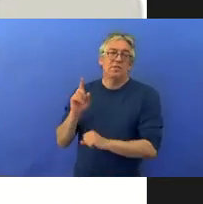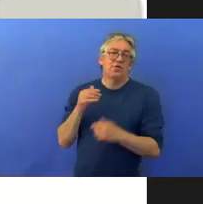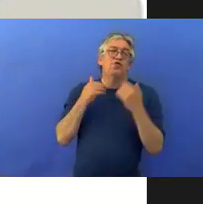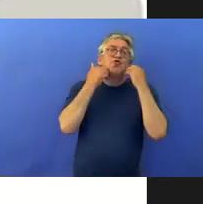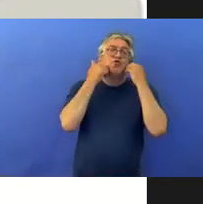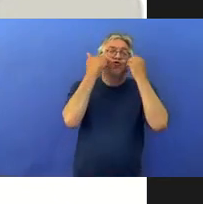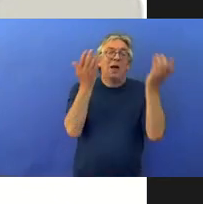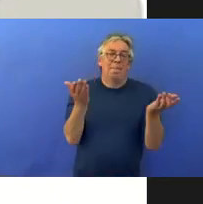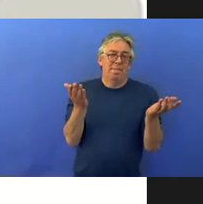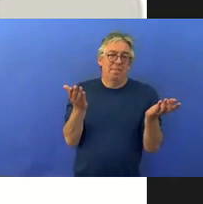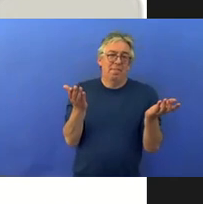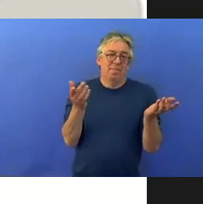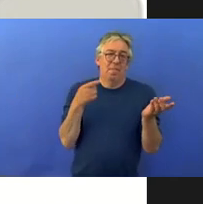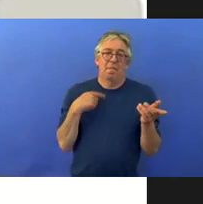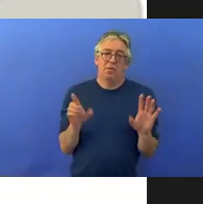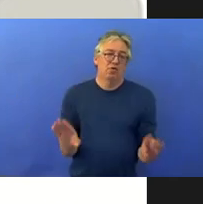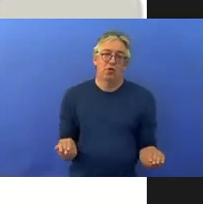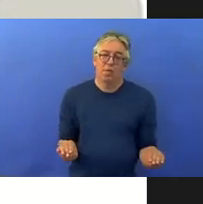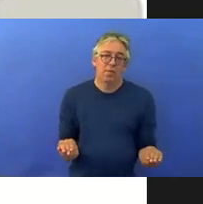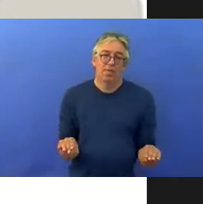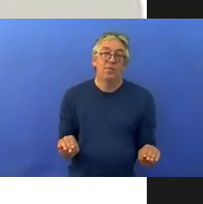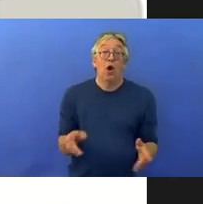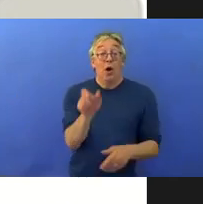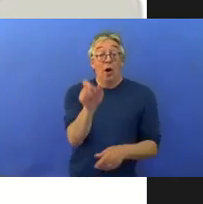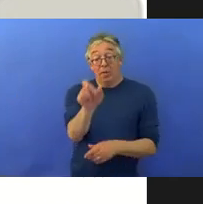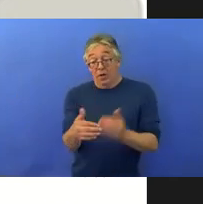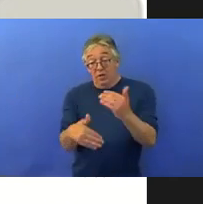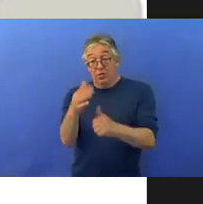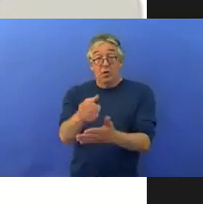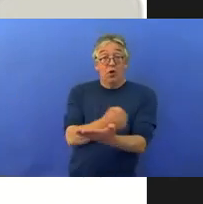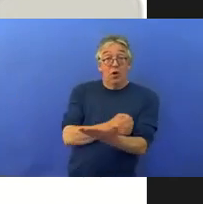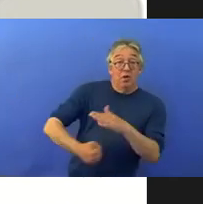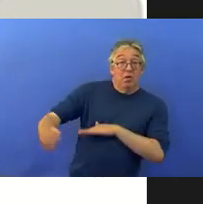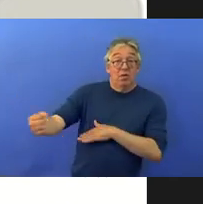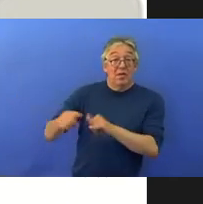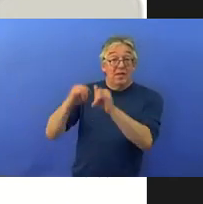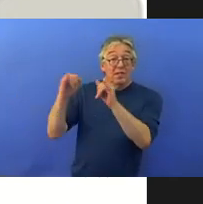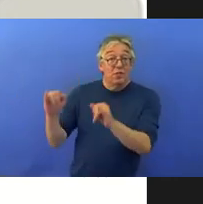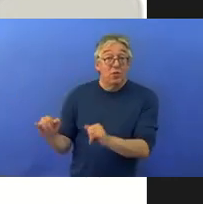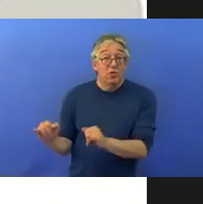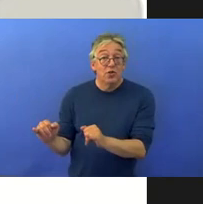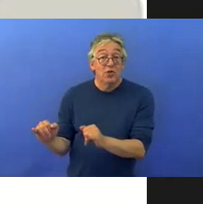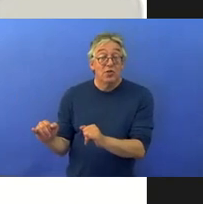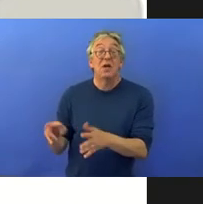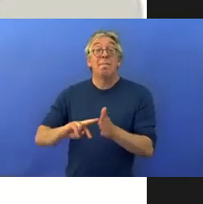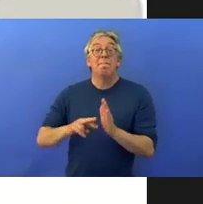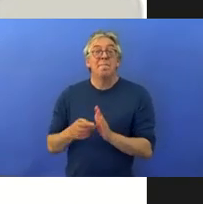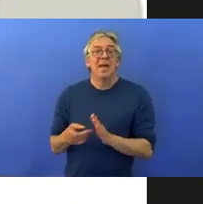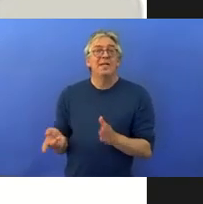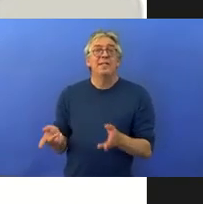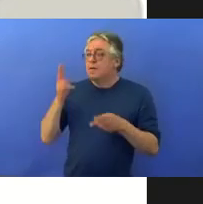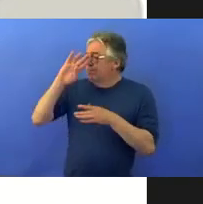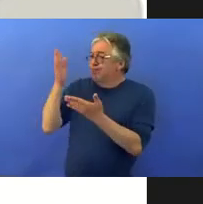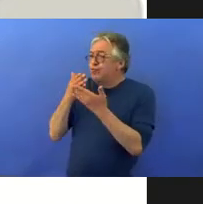of support. Segregating persons with disabilities in institutions denigrates their dignity as human